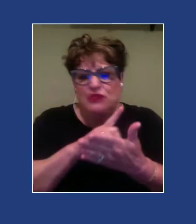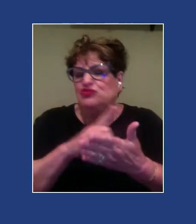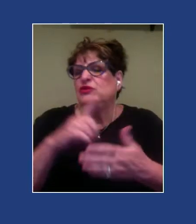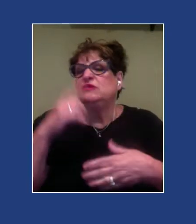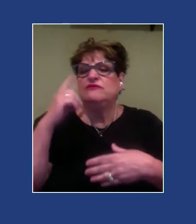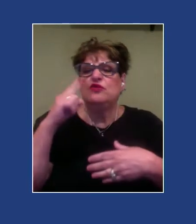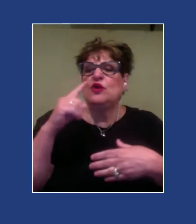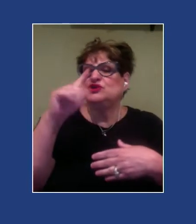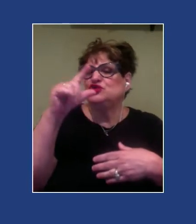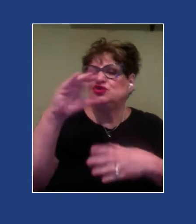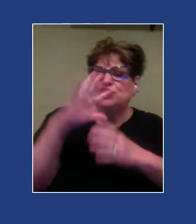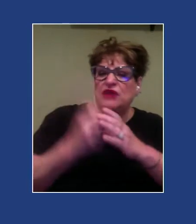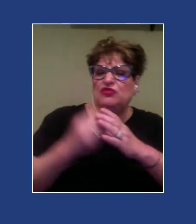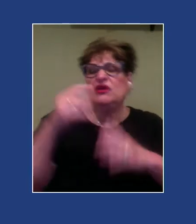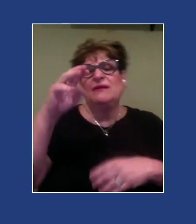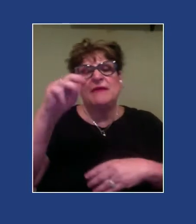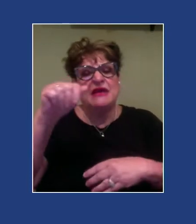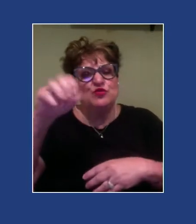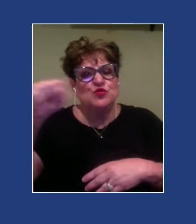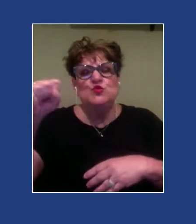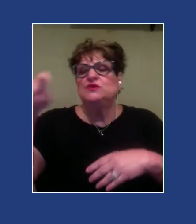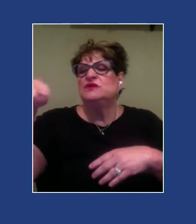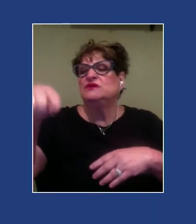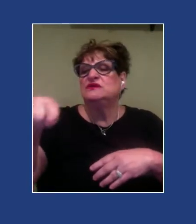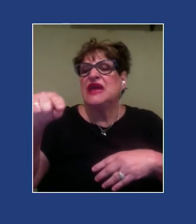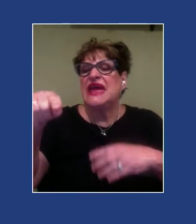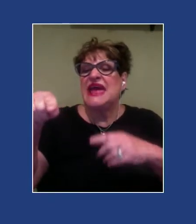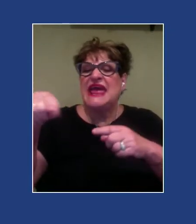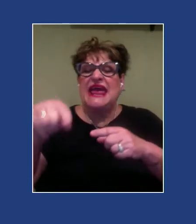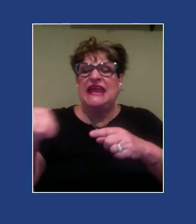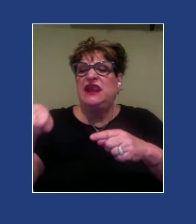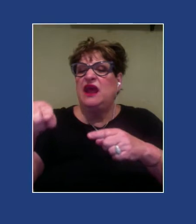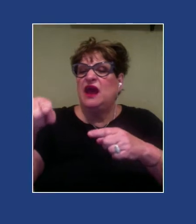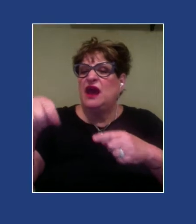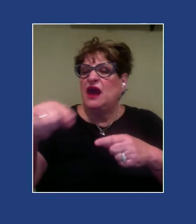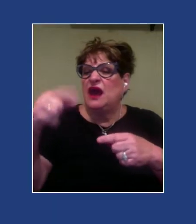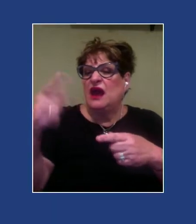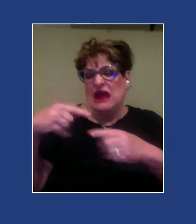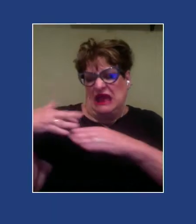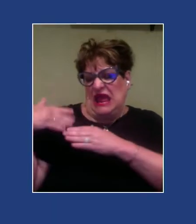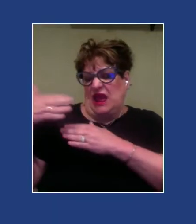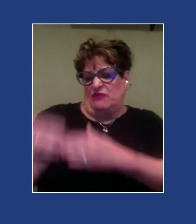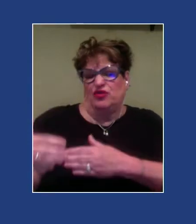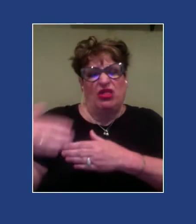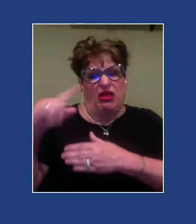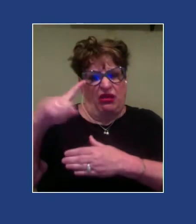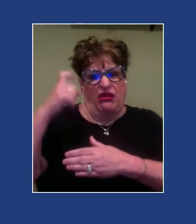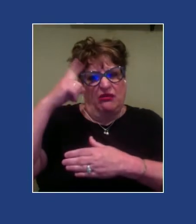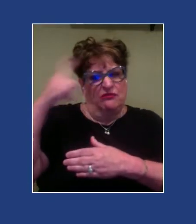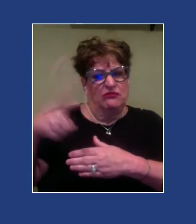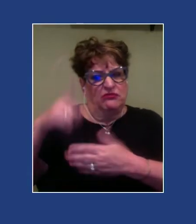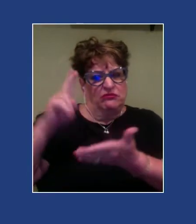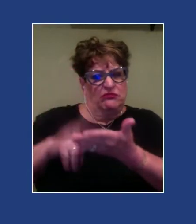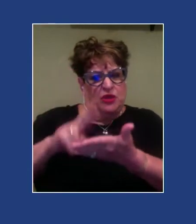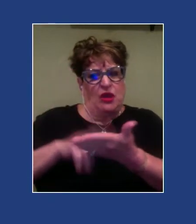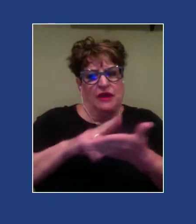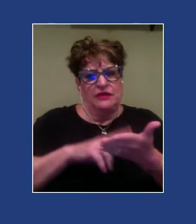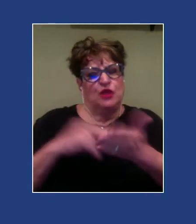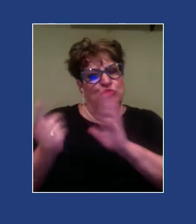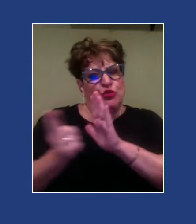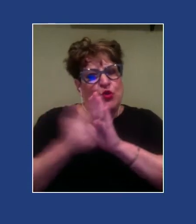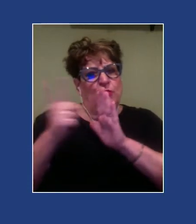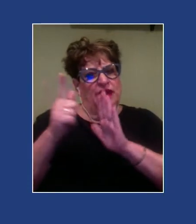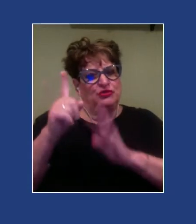In Massachusetts, Rhine-based, in 2014, right after this, Deval Pastrick, our governor at the time, signed into law prohibition of exclusion from